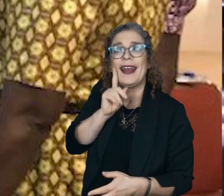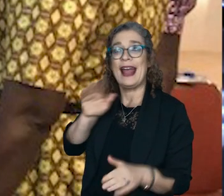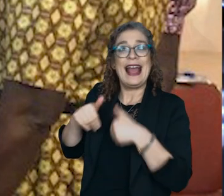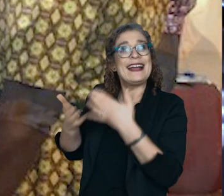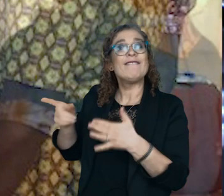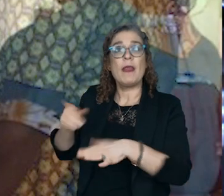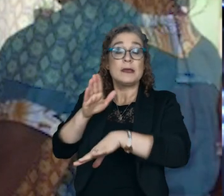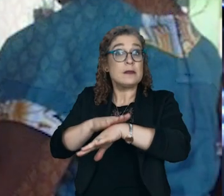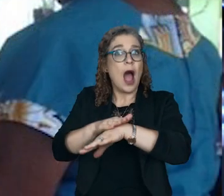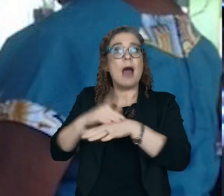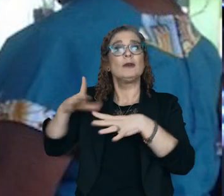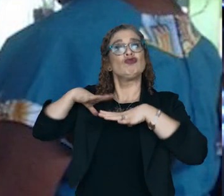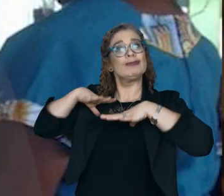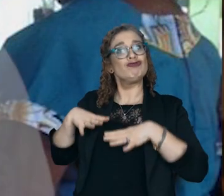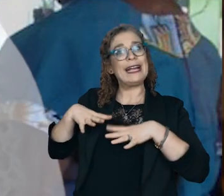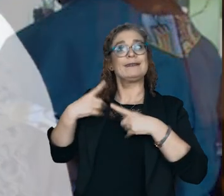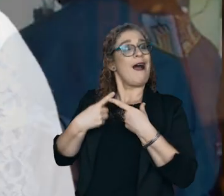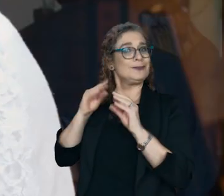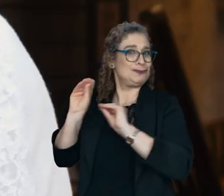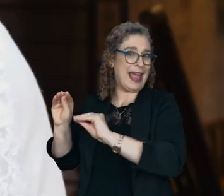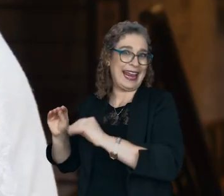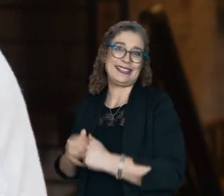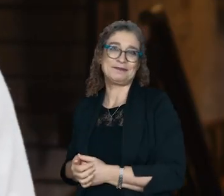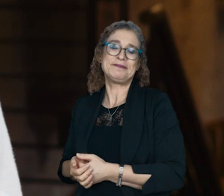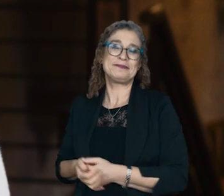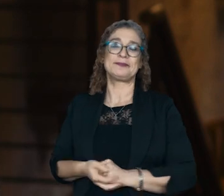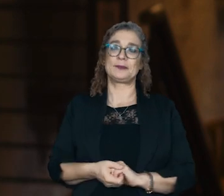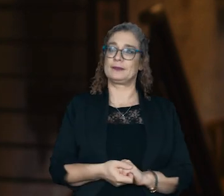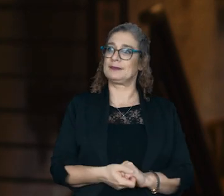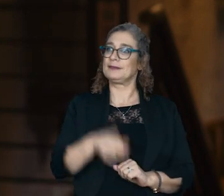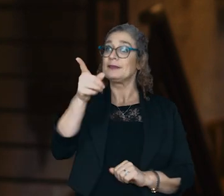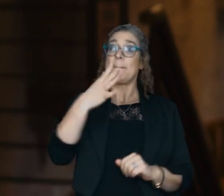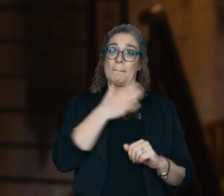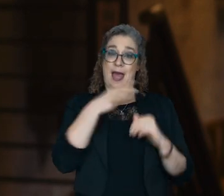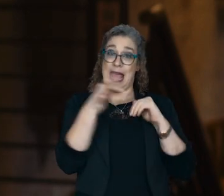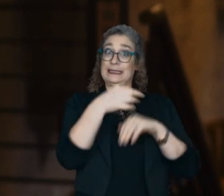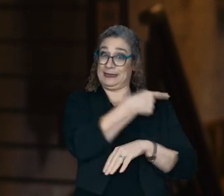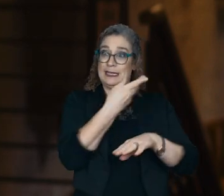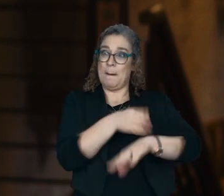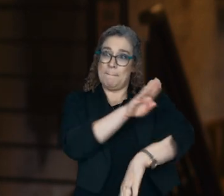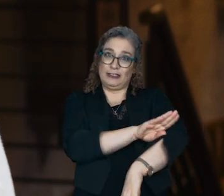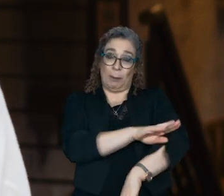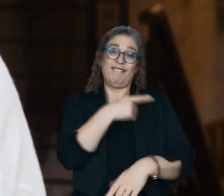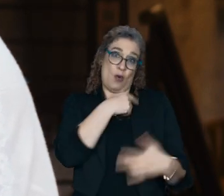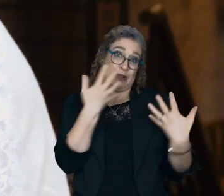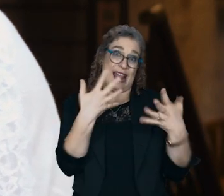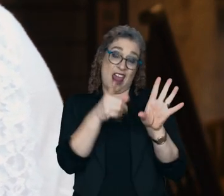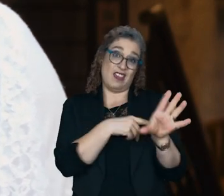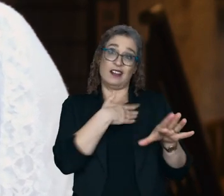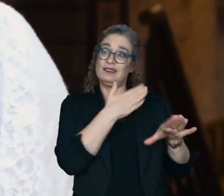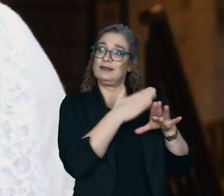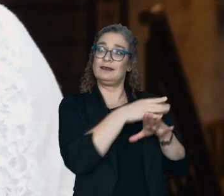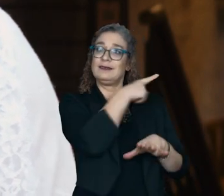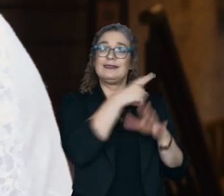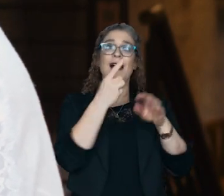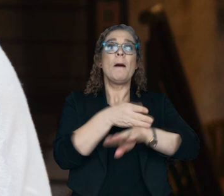retreat and training. I have been a bishop's wife for over 10 years, serving with my husband, Bishop